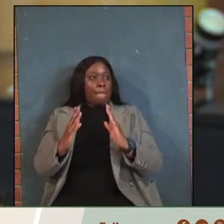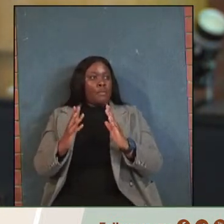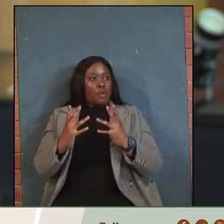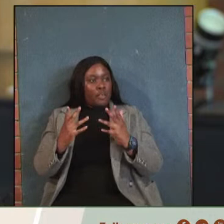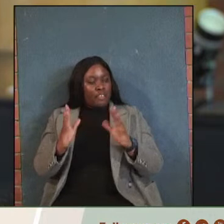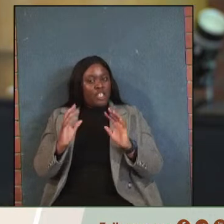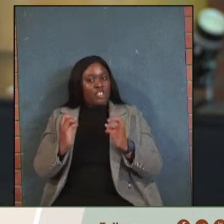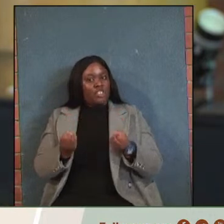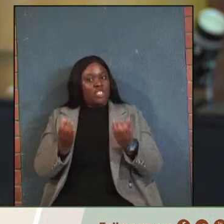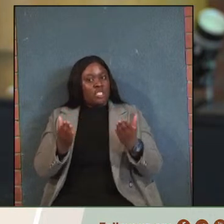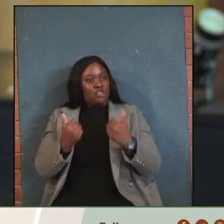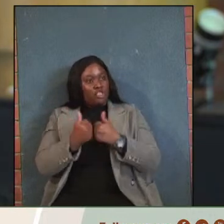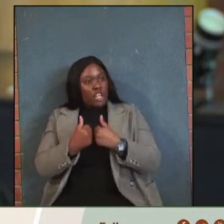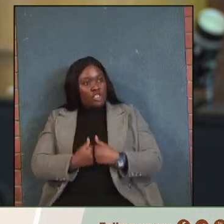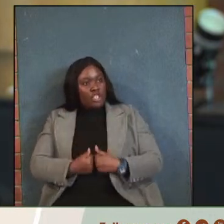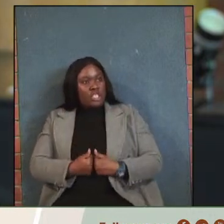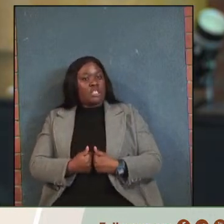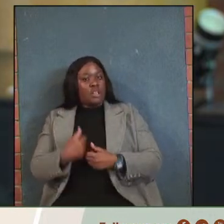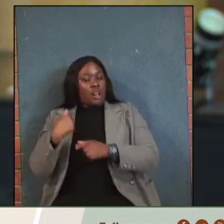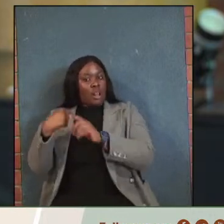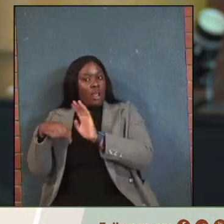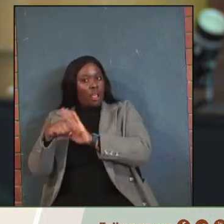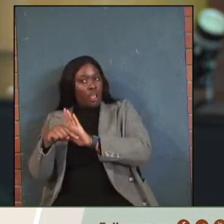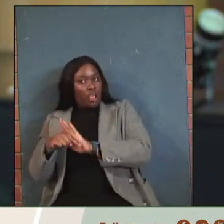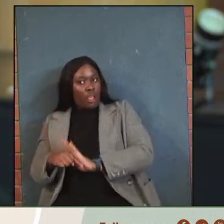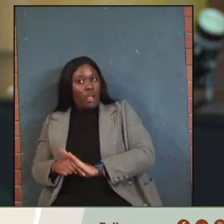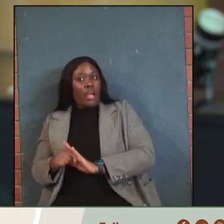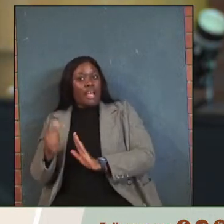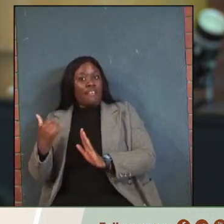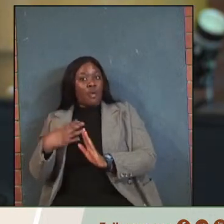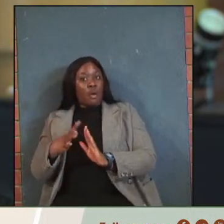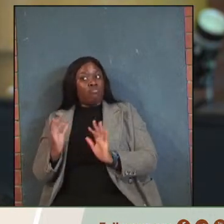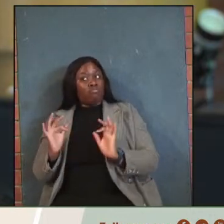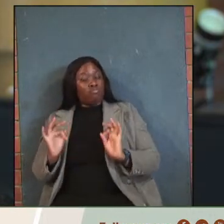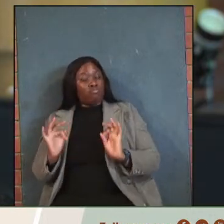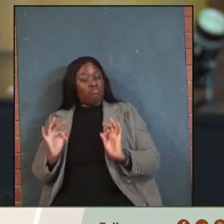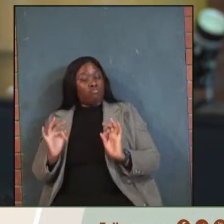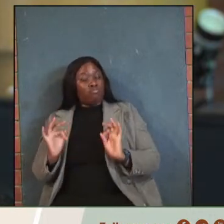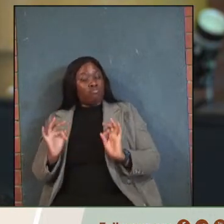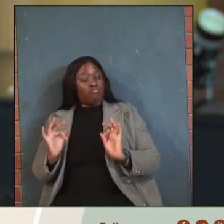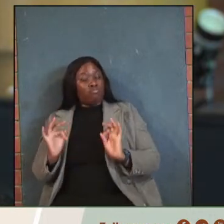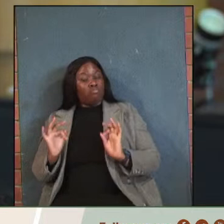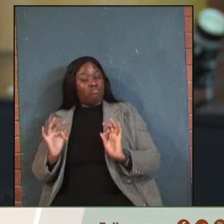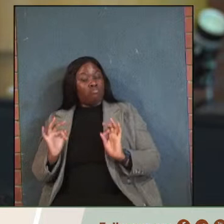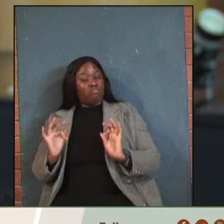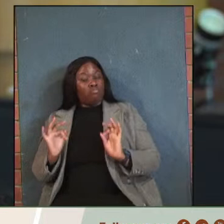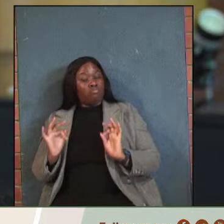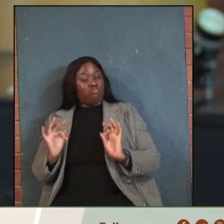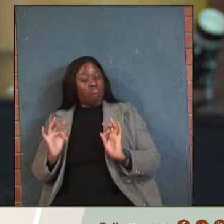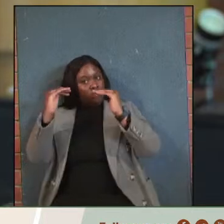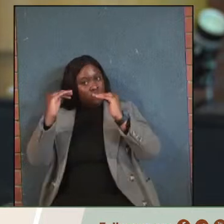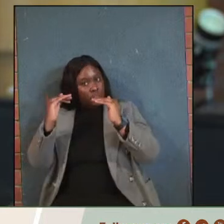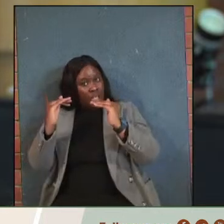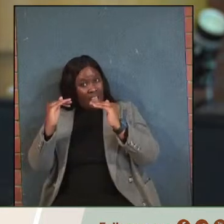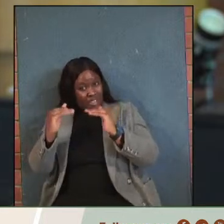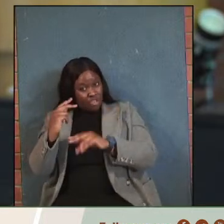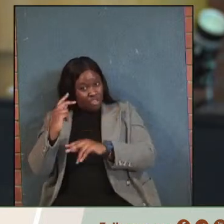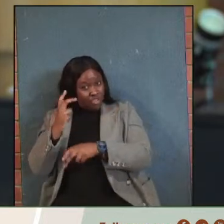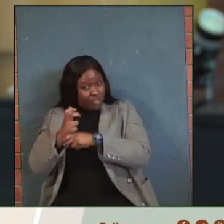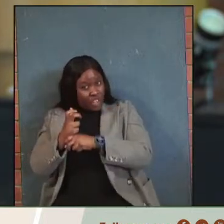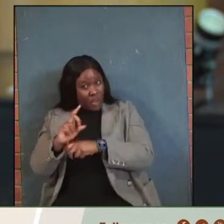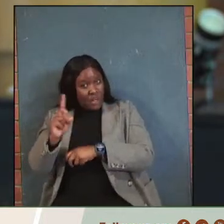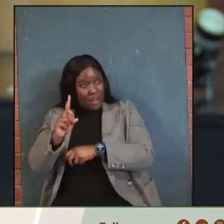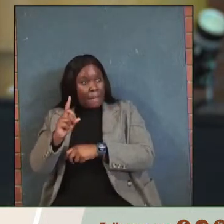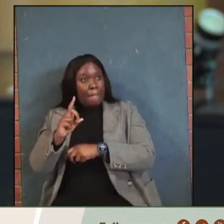challenges. What could we face in formalizing an aftercare, which is we must institute it in